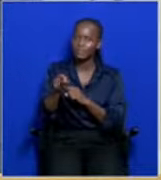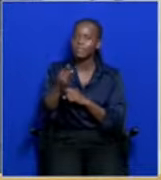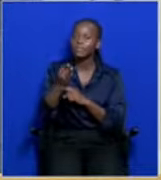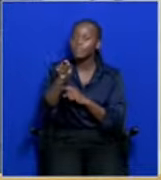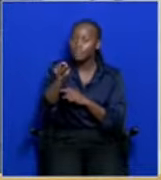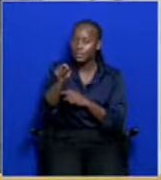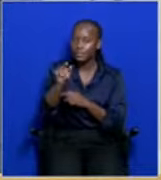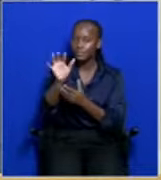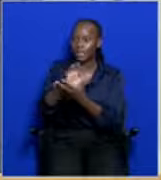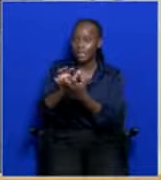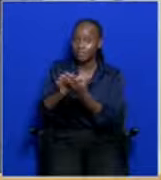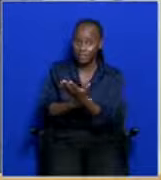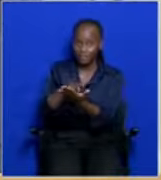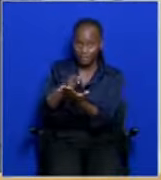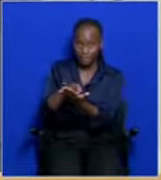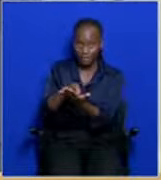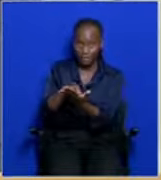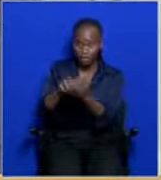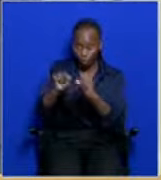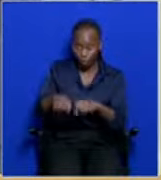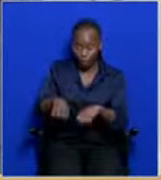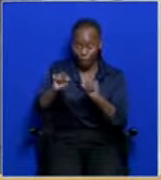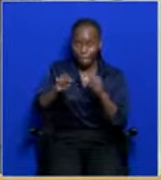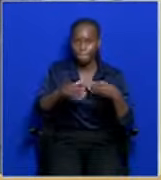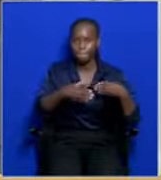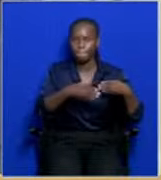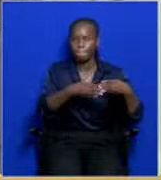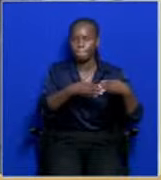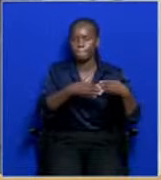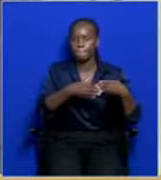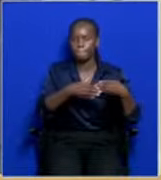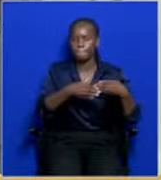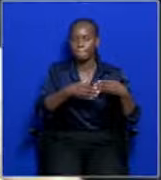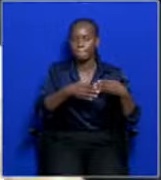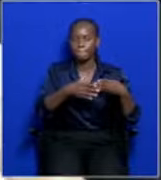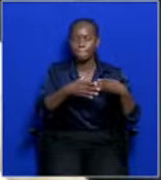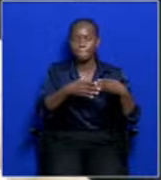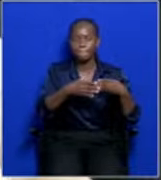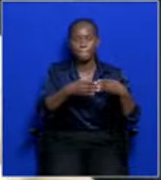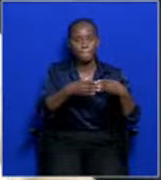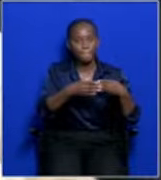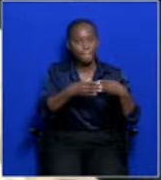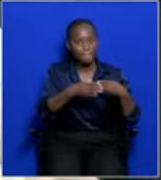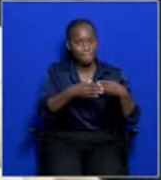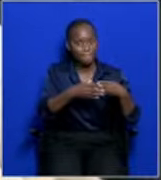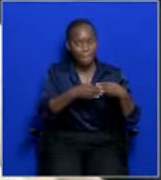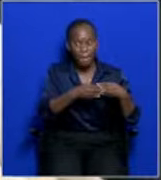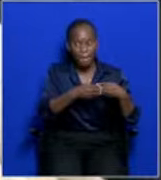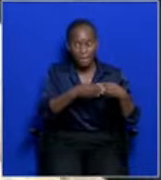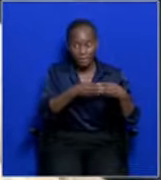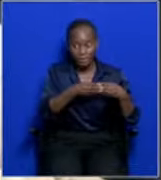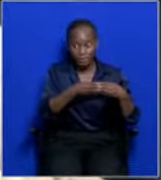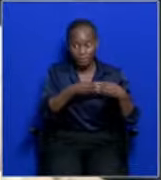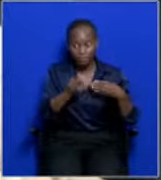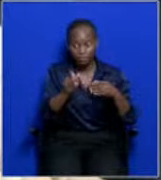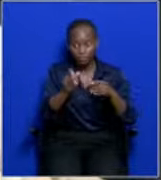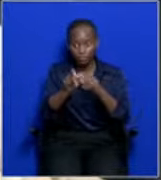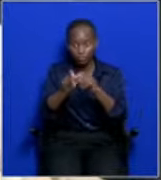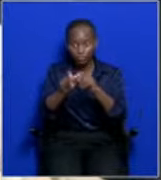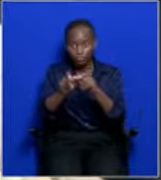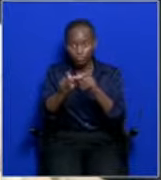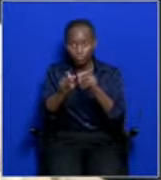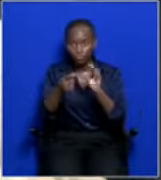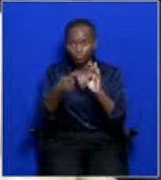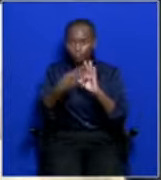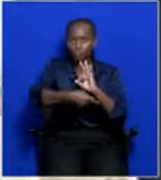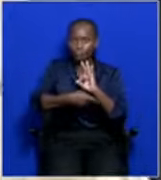these members that are subject of investigation are working in his